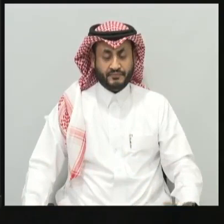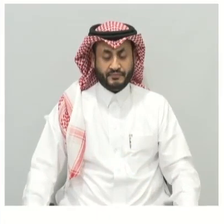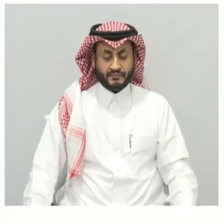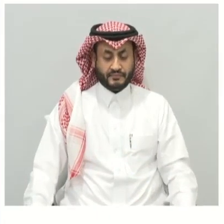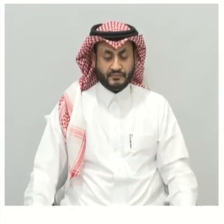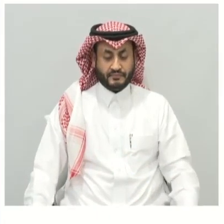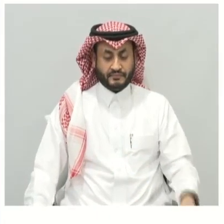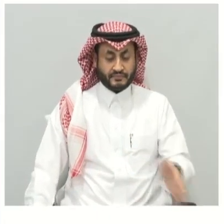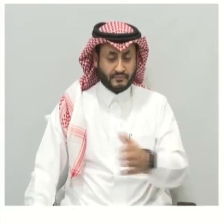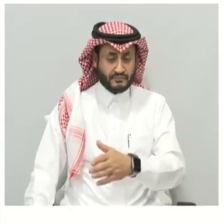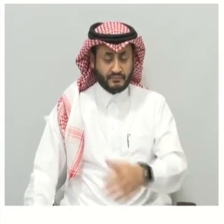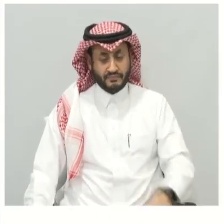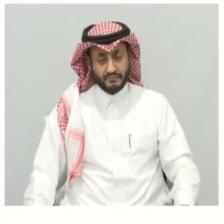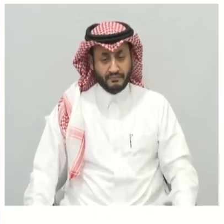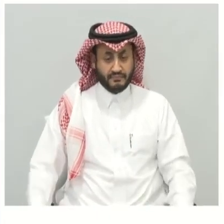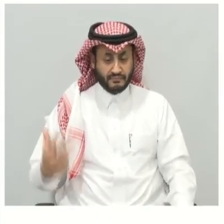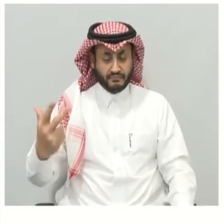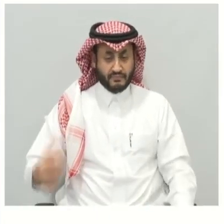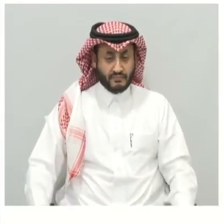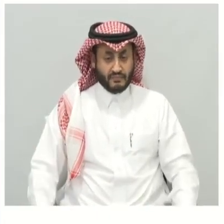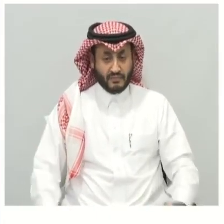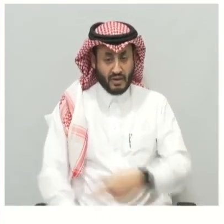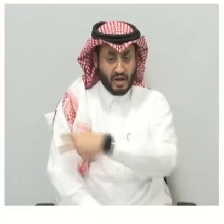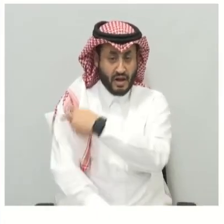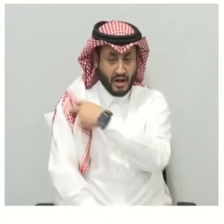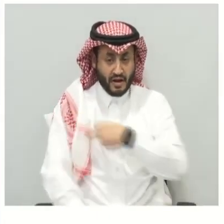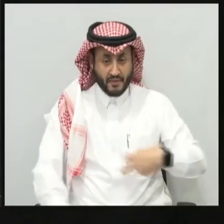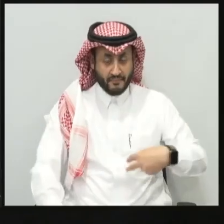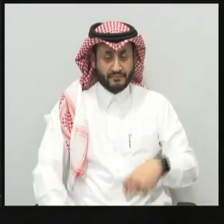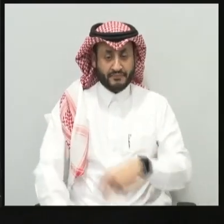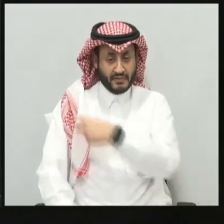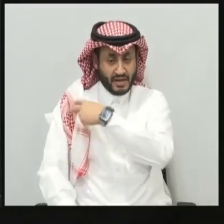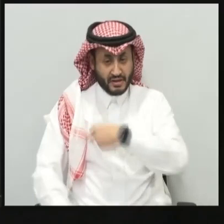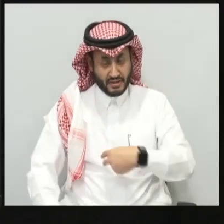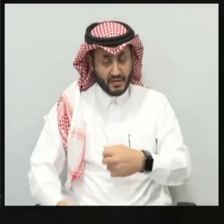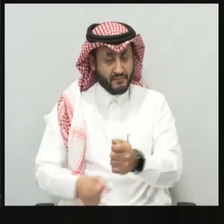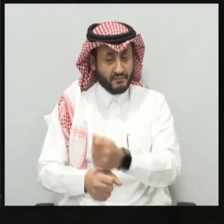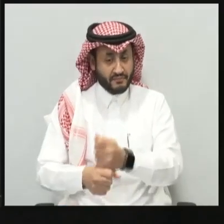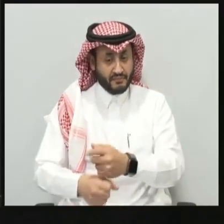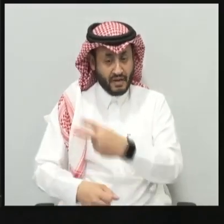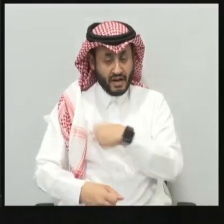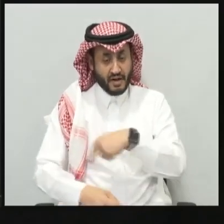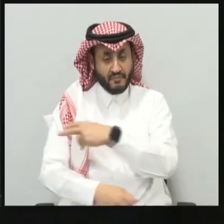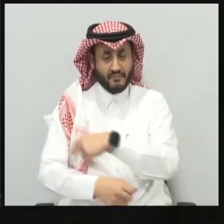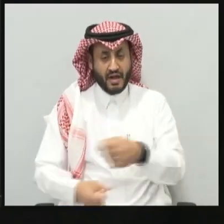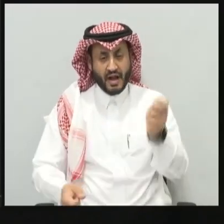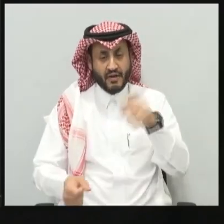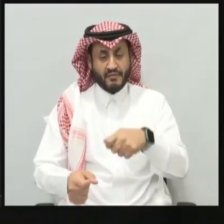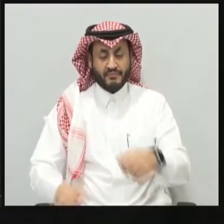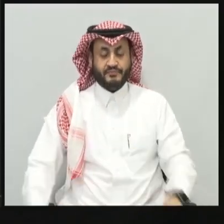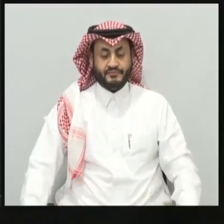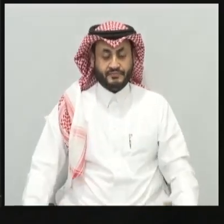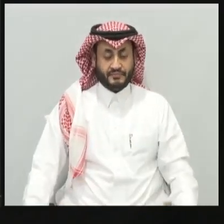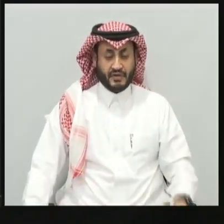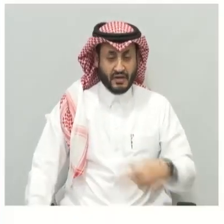customer. The third one is a lawyer. As we can see here, he works in a court. And he is